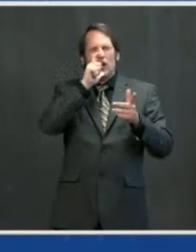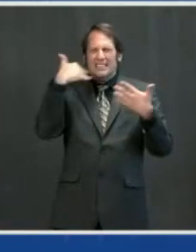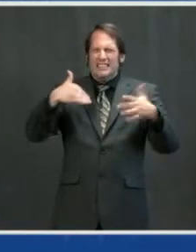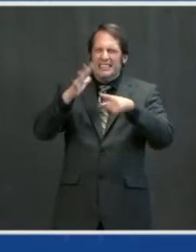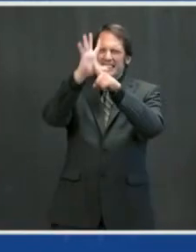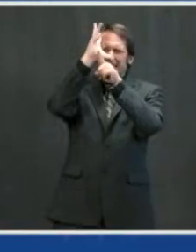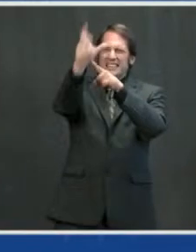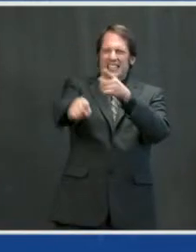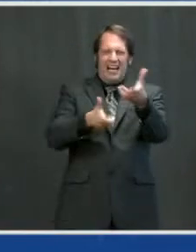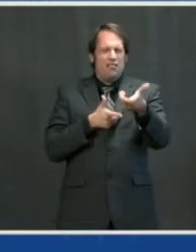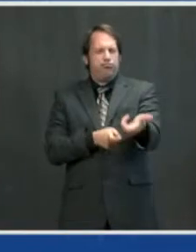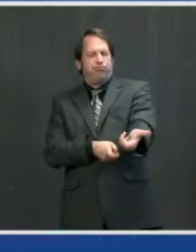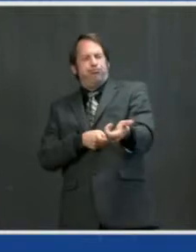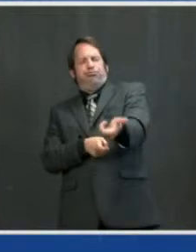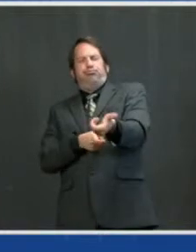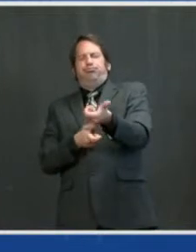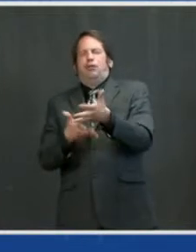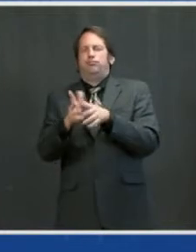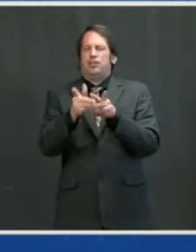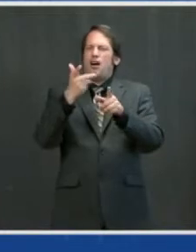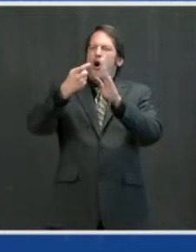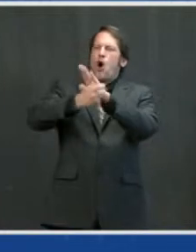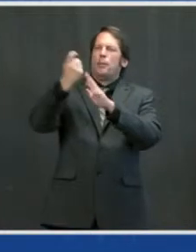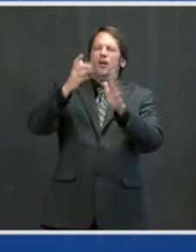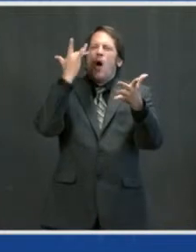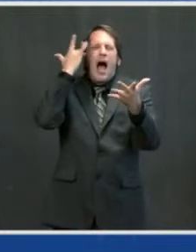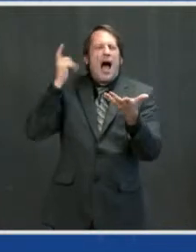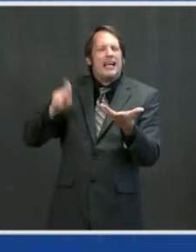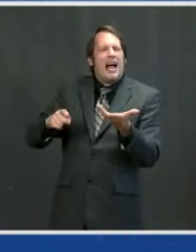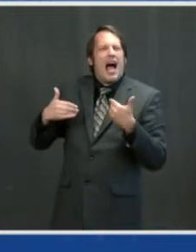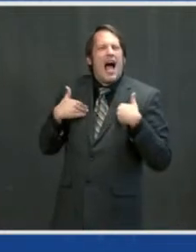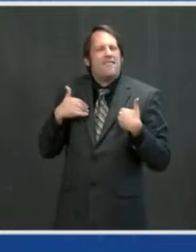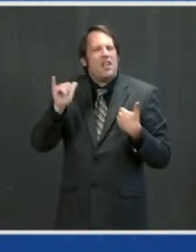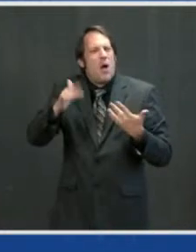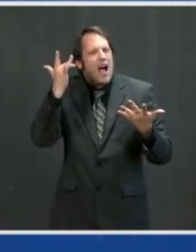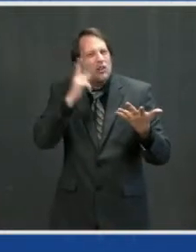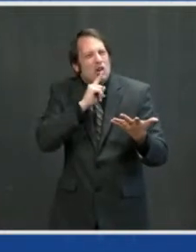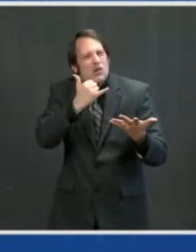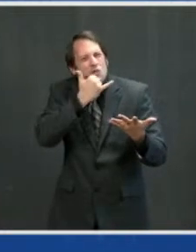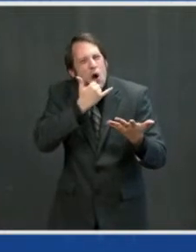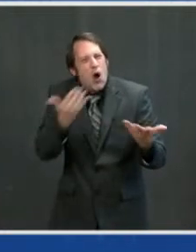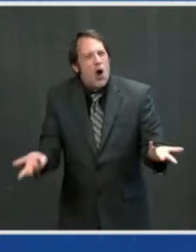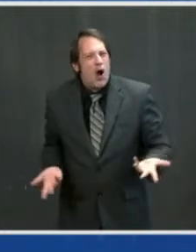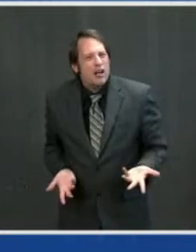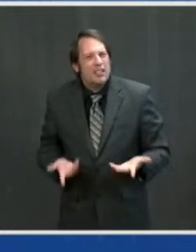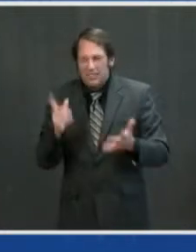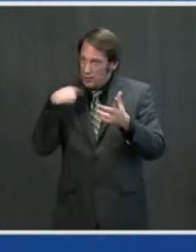20 rounds? It's just wrong. And I'm not going to give up till it's done.